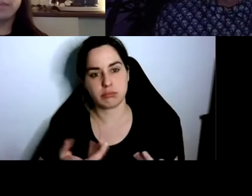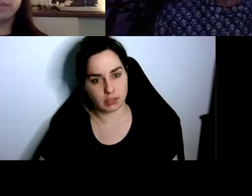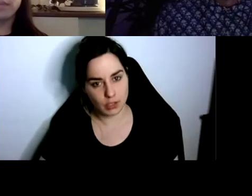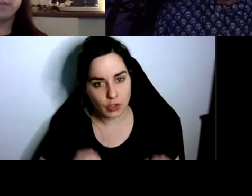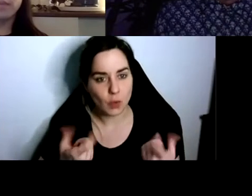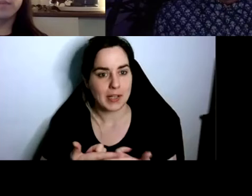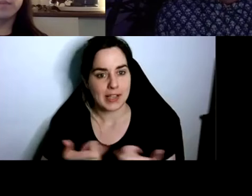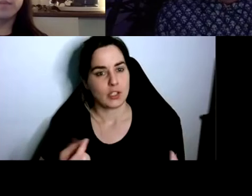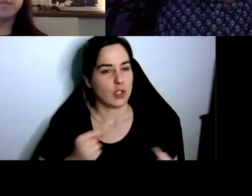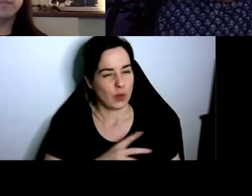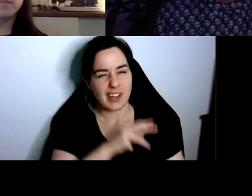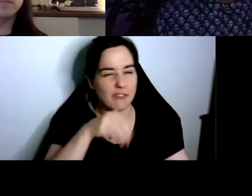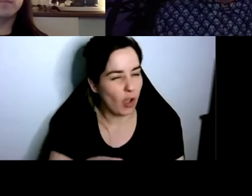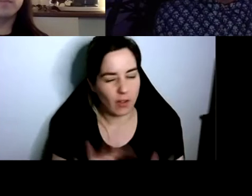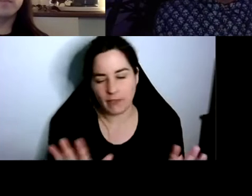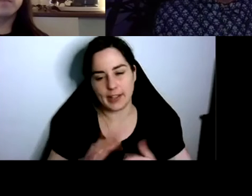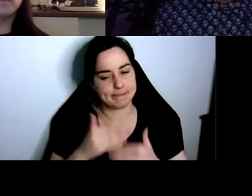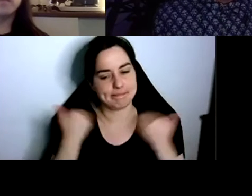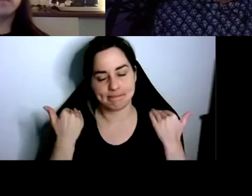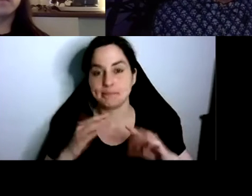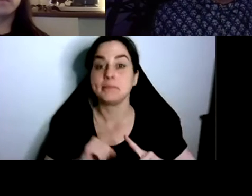sense. But